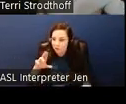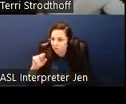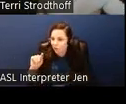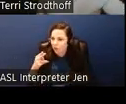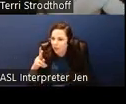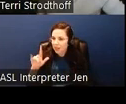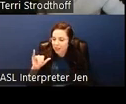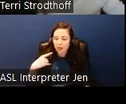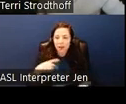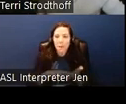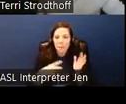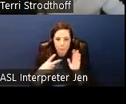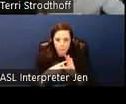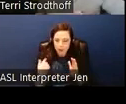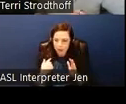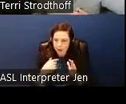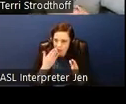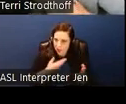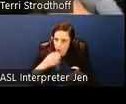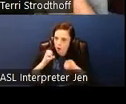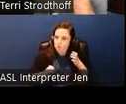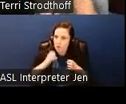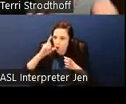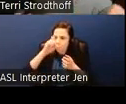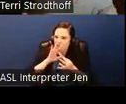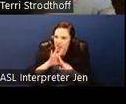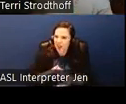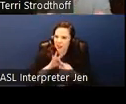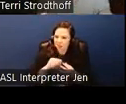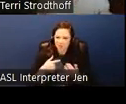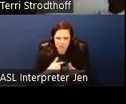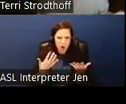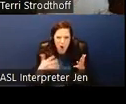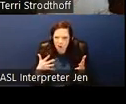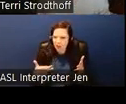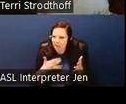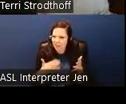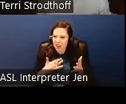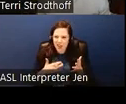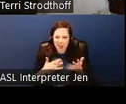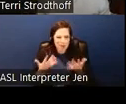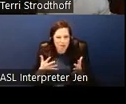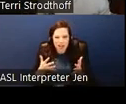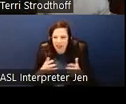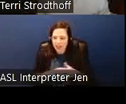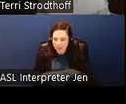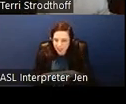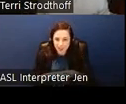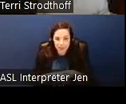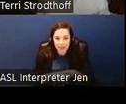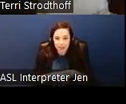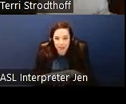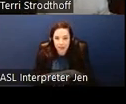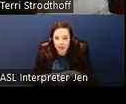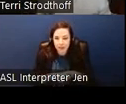is we show up connected to our emotions. We can already feel our emotions inside our body. They're experienced as inner states